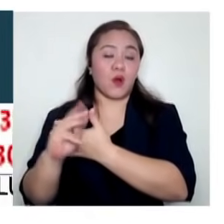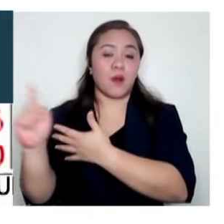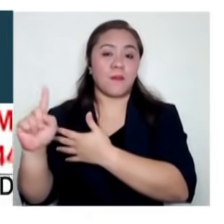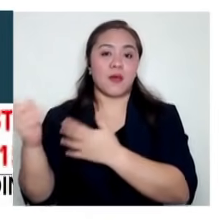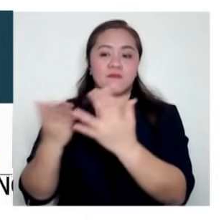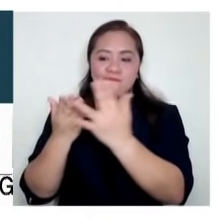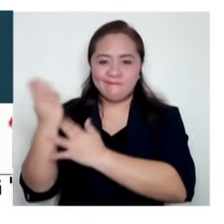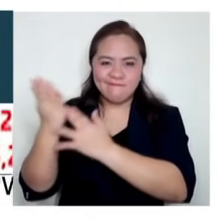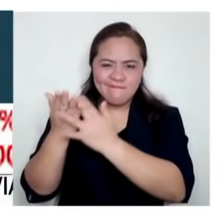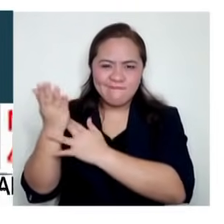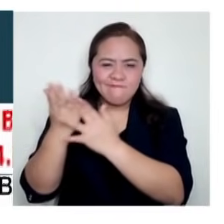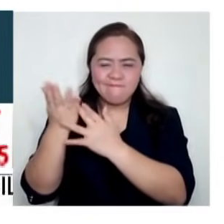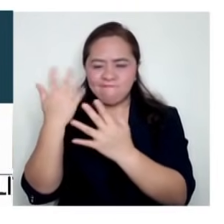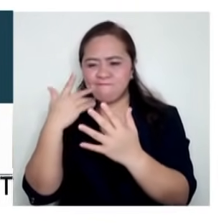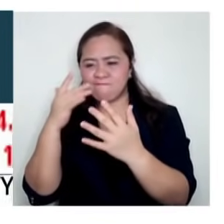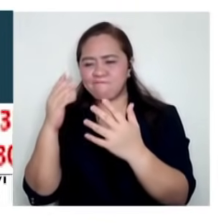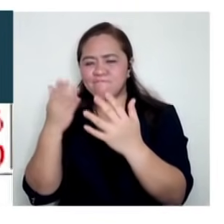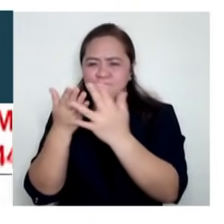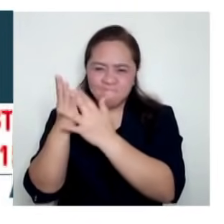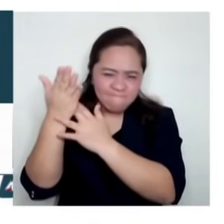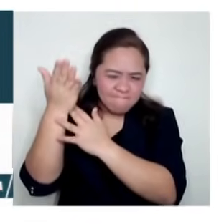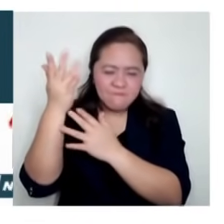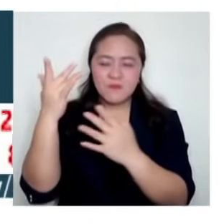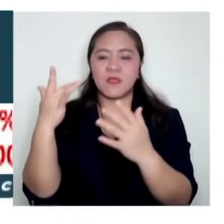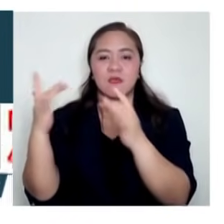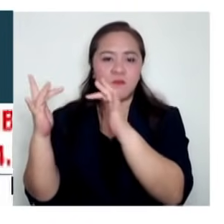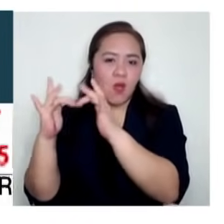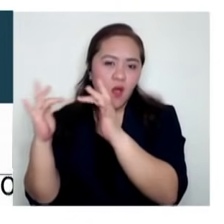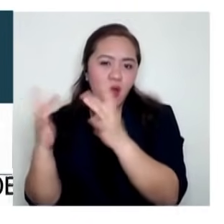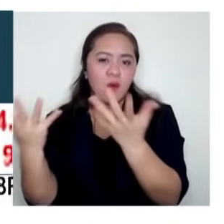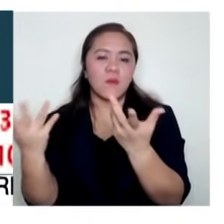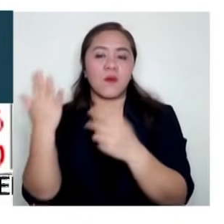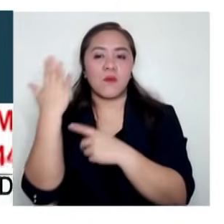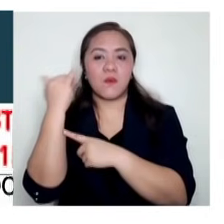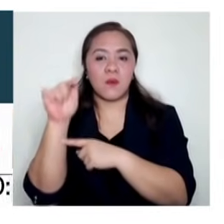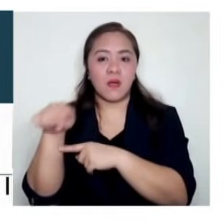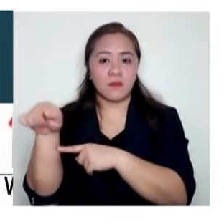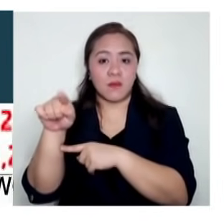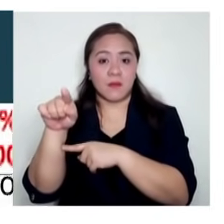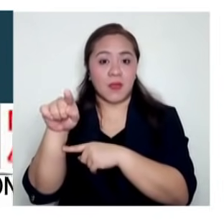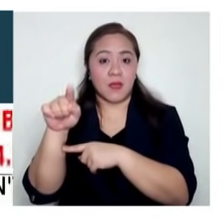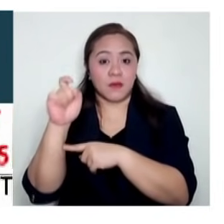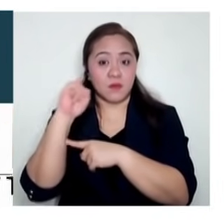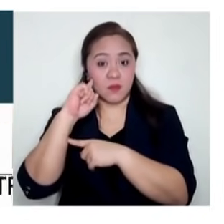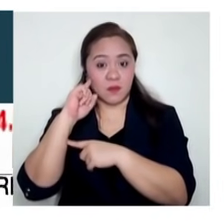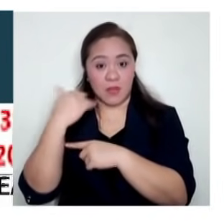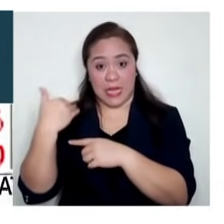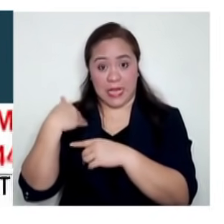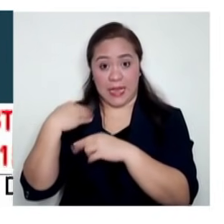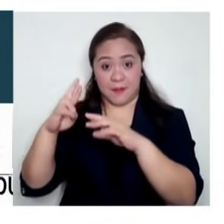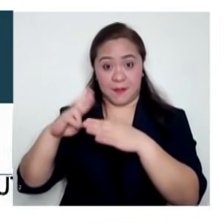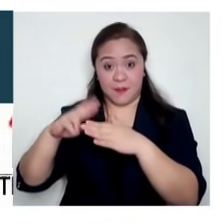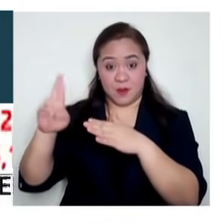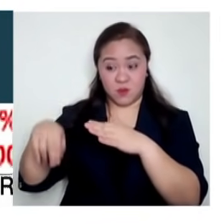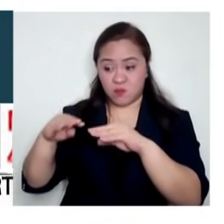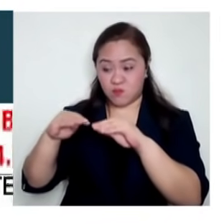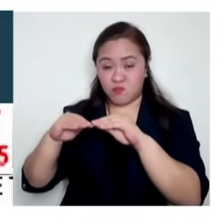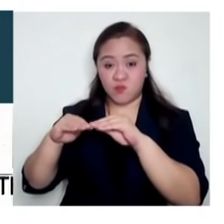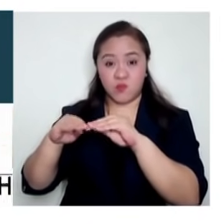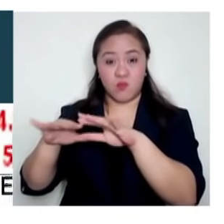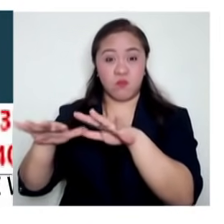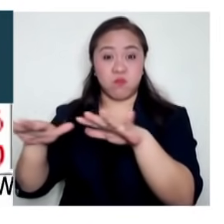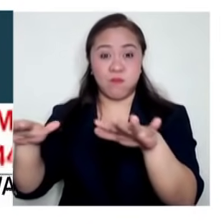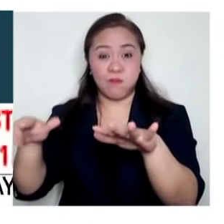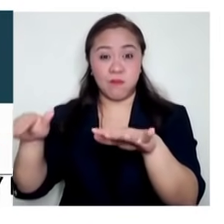tracing program? There has to be some sort of an effect. But some people have